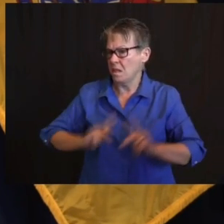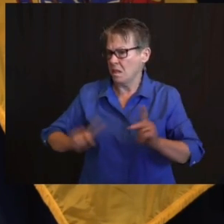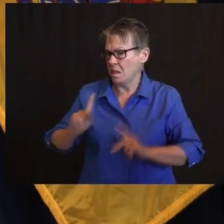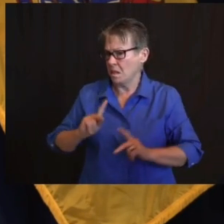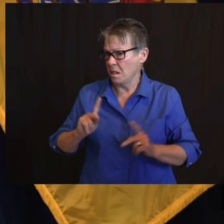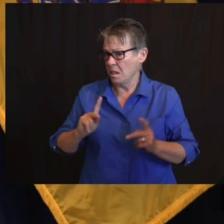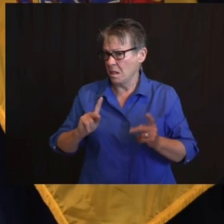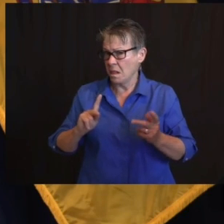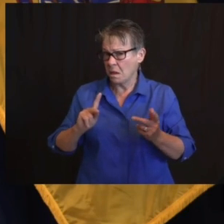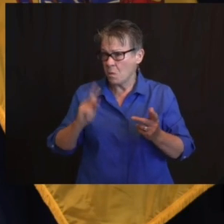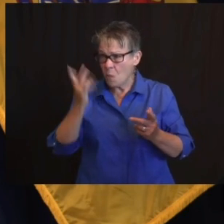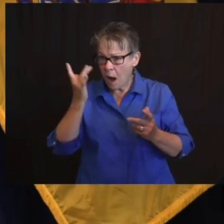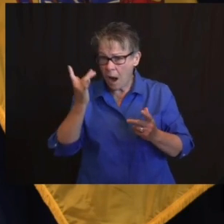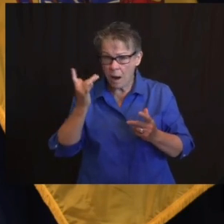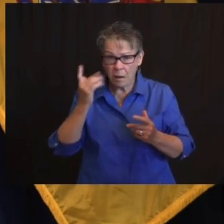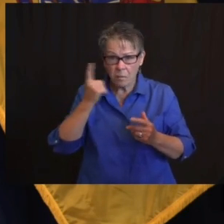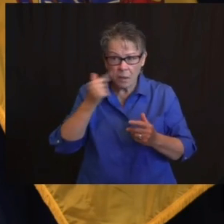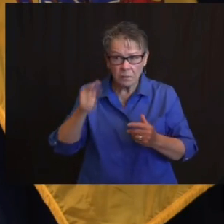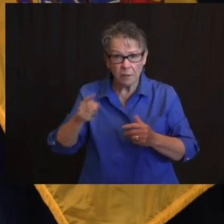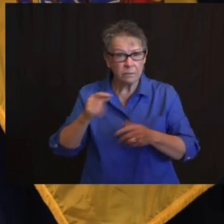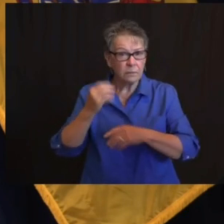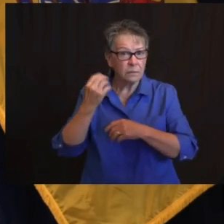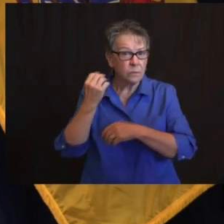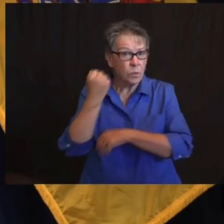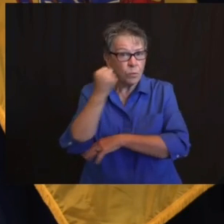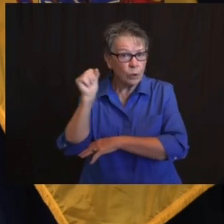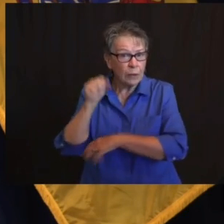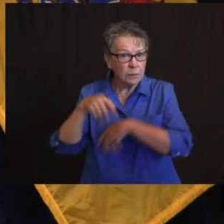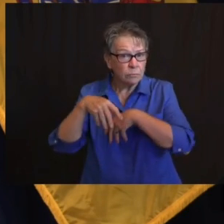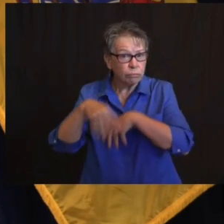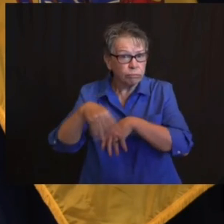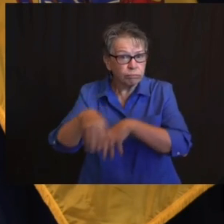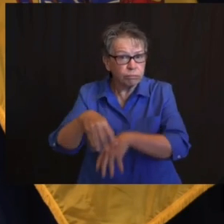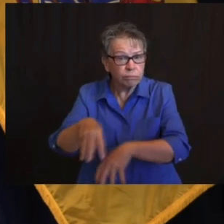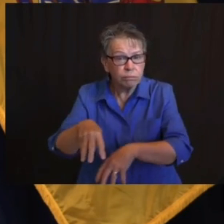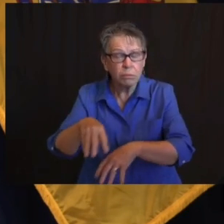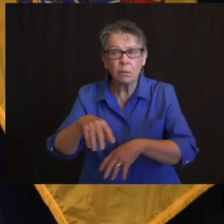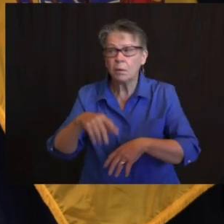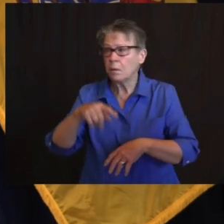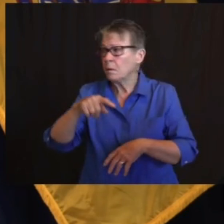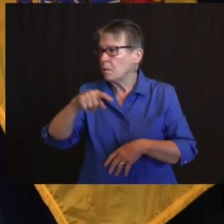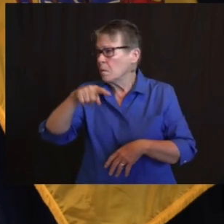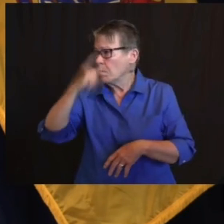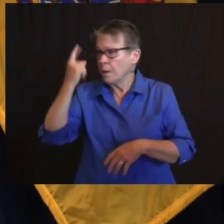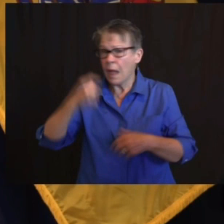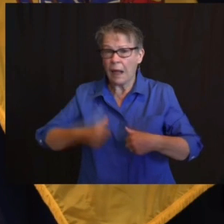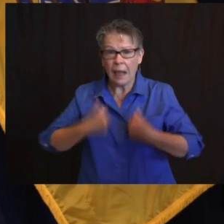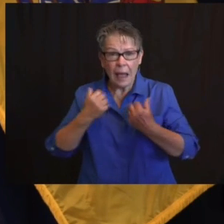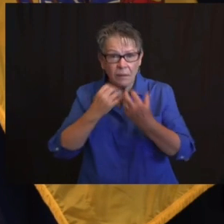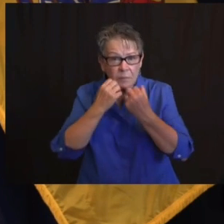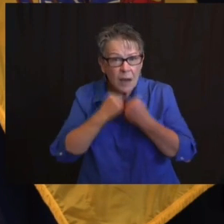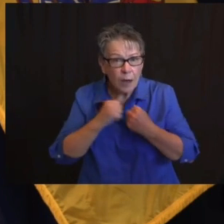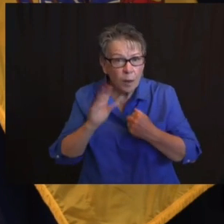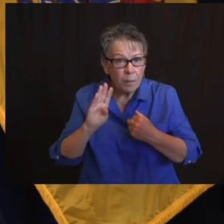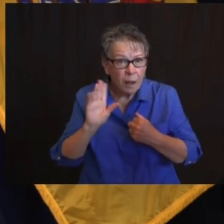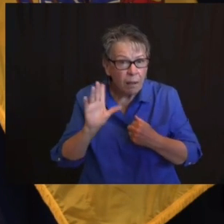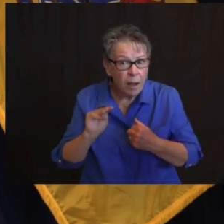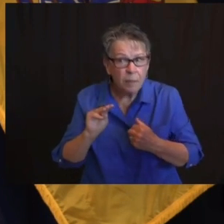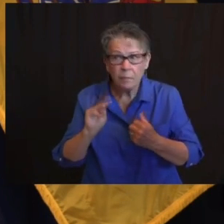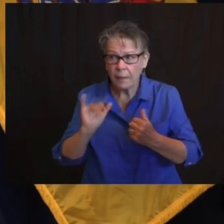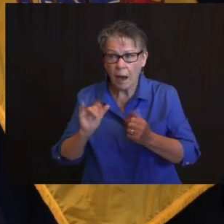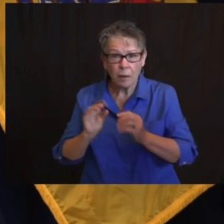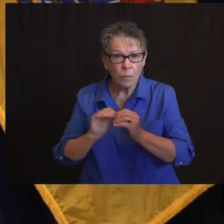protests, Black Lives Matter protests. On gyms, I guess I'm a little bit confused if we're allowing